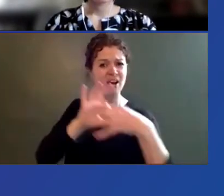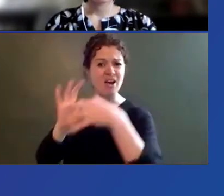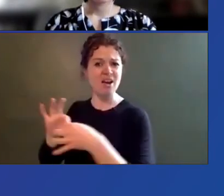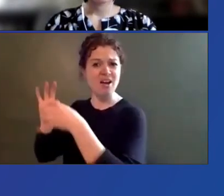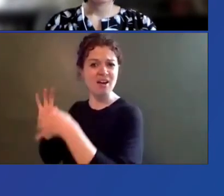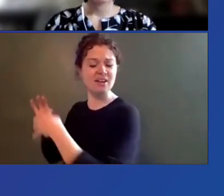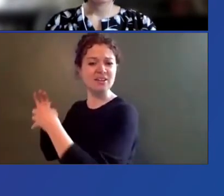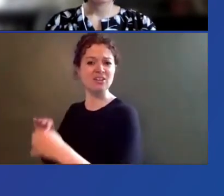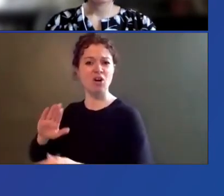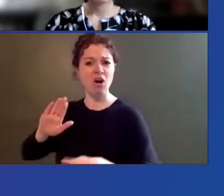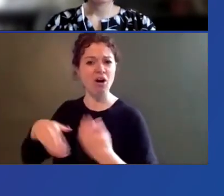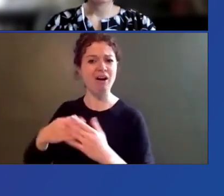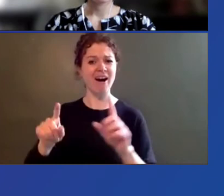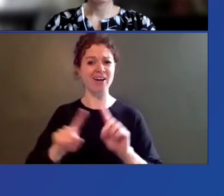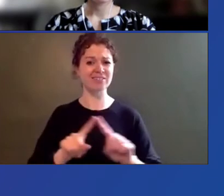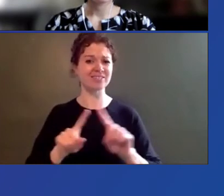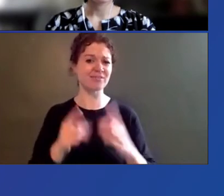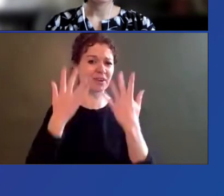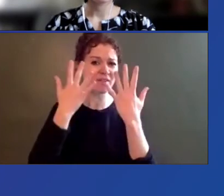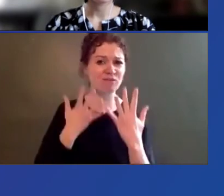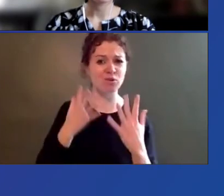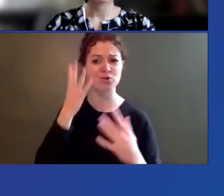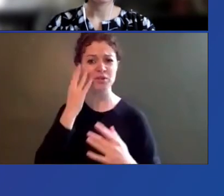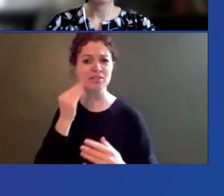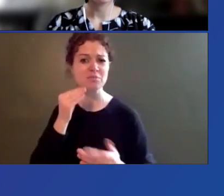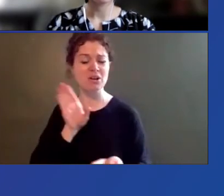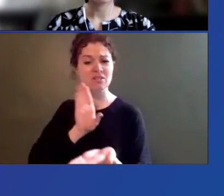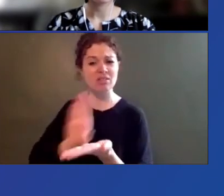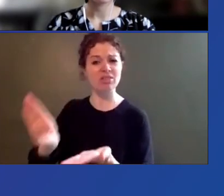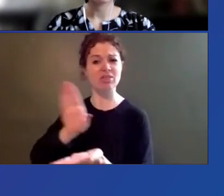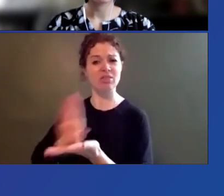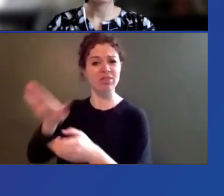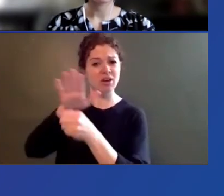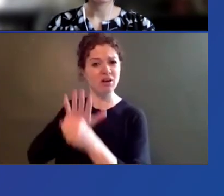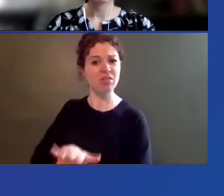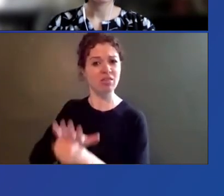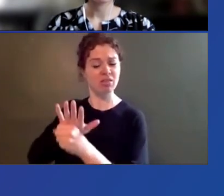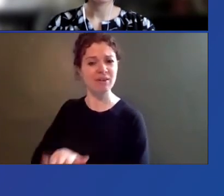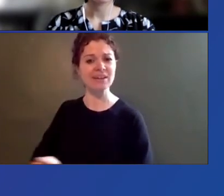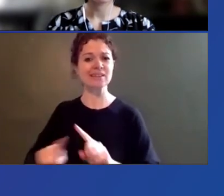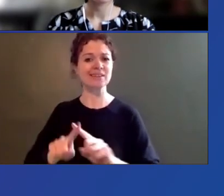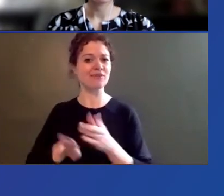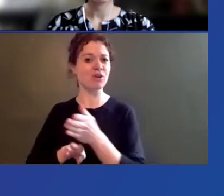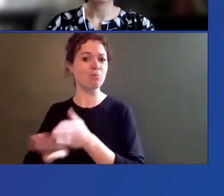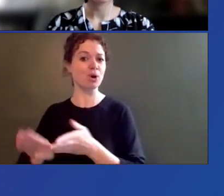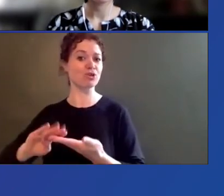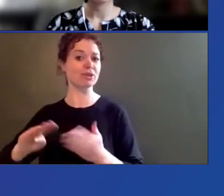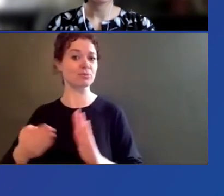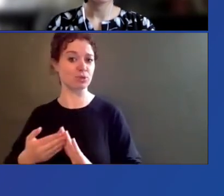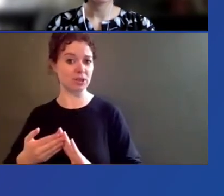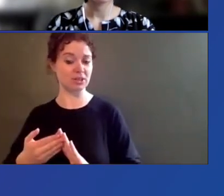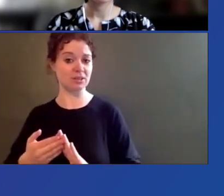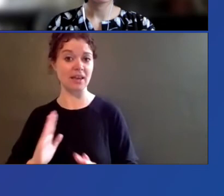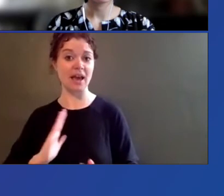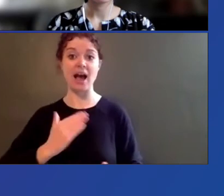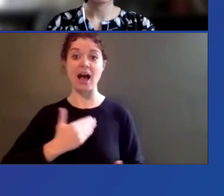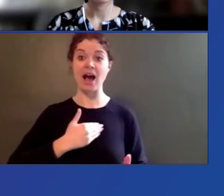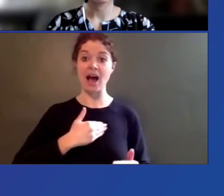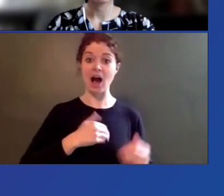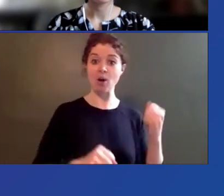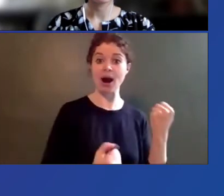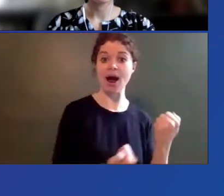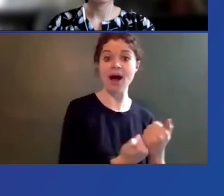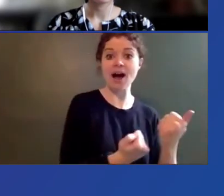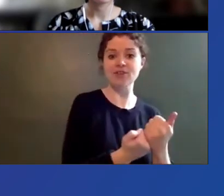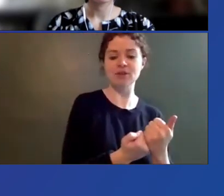our experiences to the experiences of other communities. Our Hope Against Hate campaign actually draws lessons from the Black community and the trans communities about how